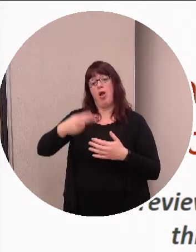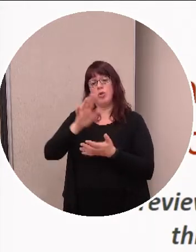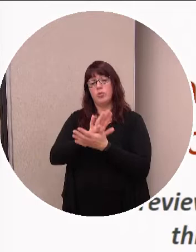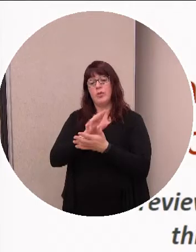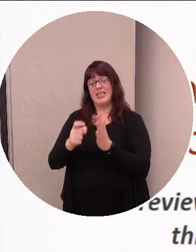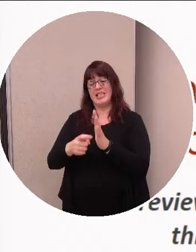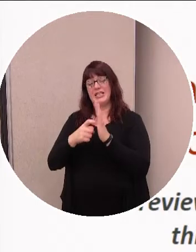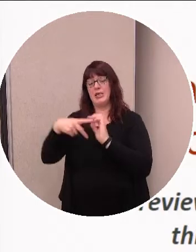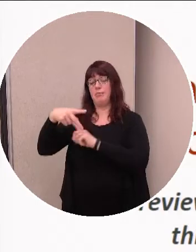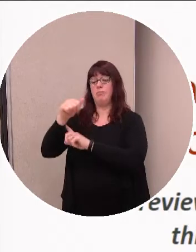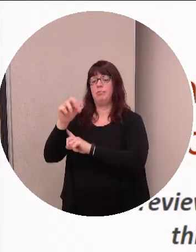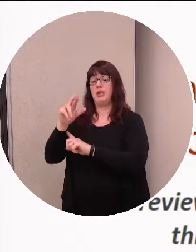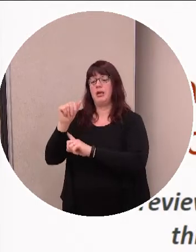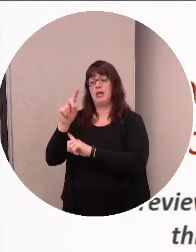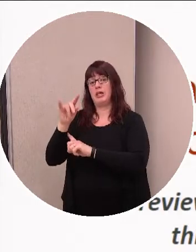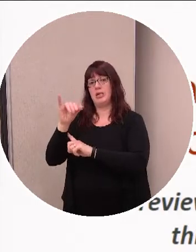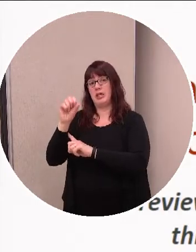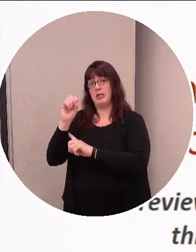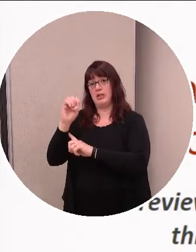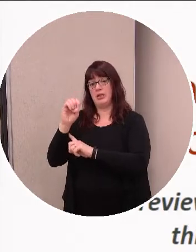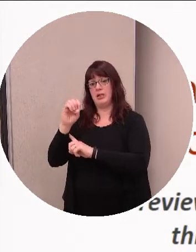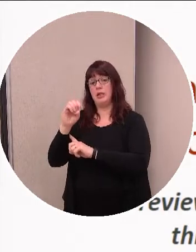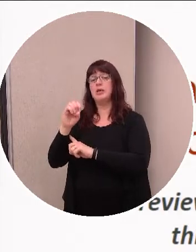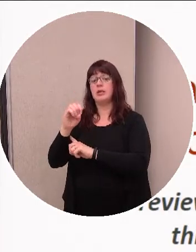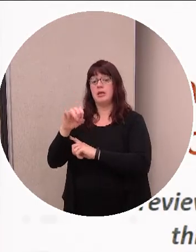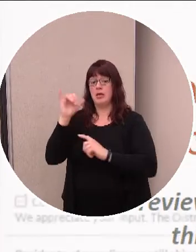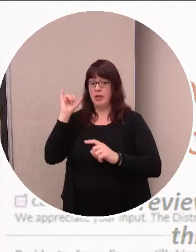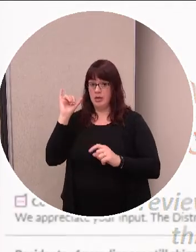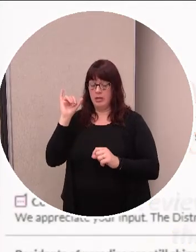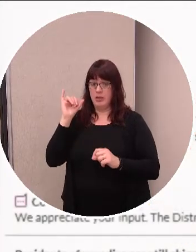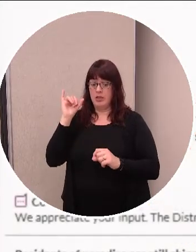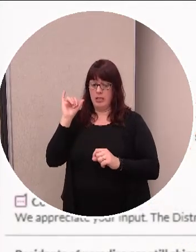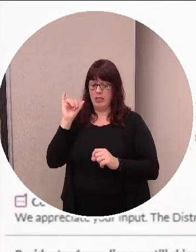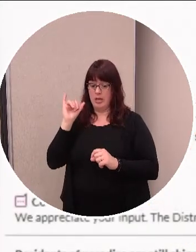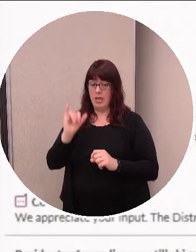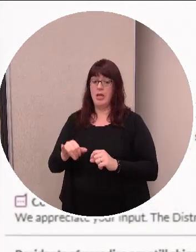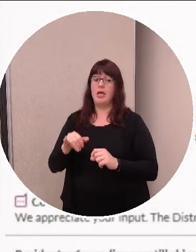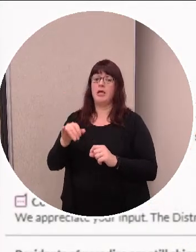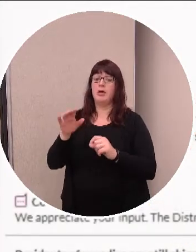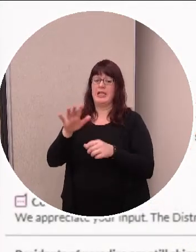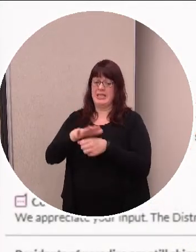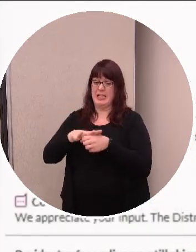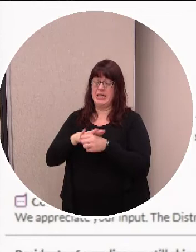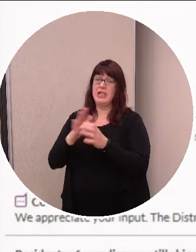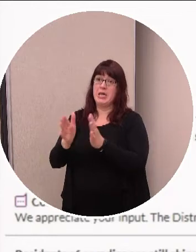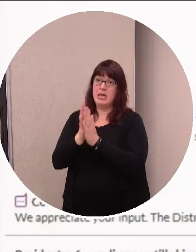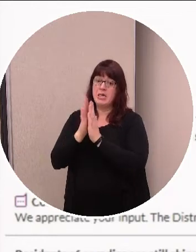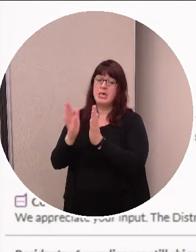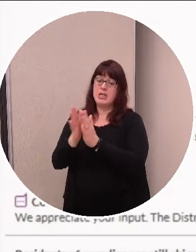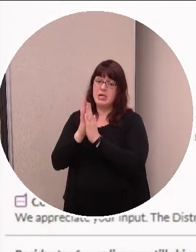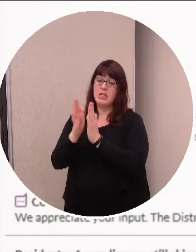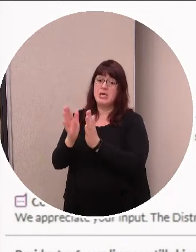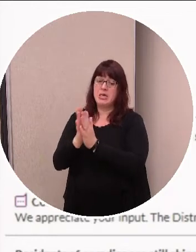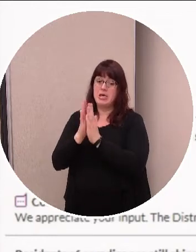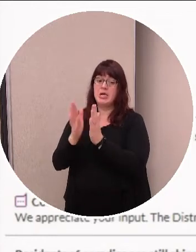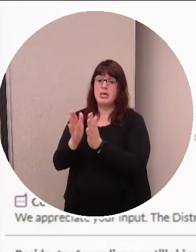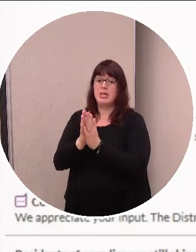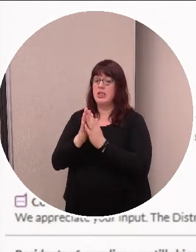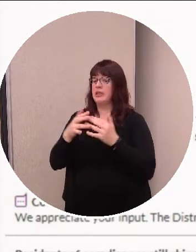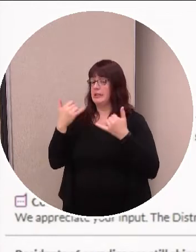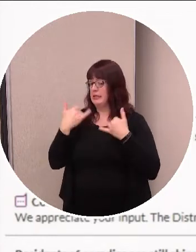Paradise, which has been in the district request for a number of years, but has been deferred